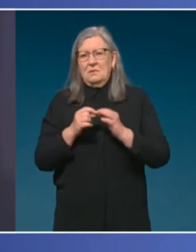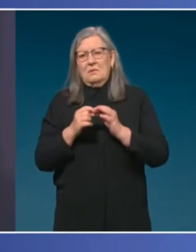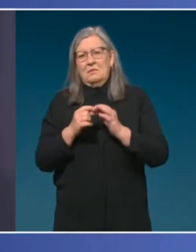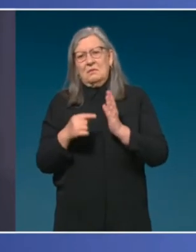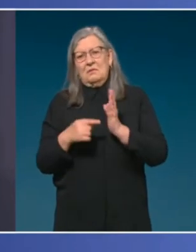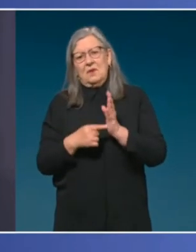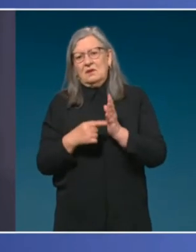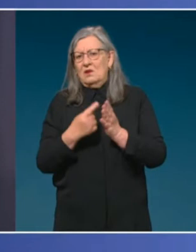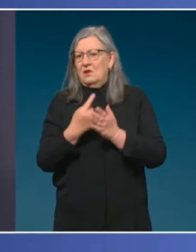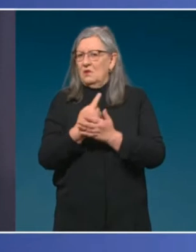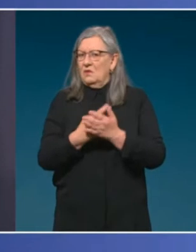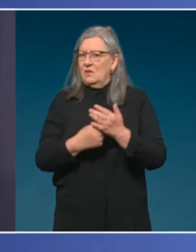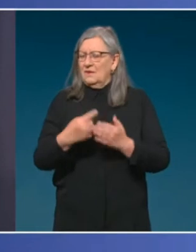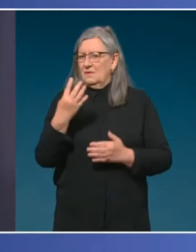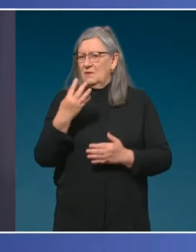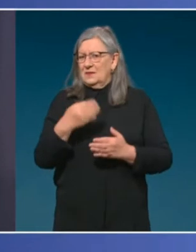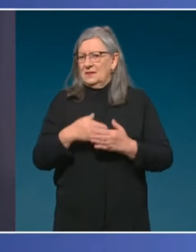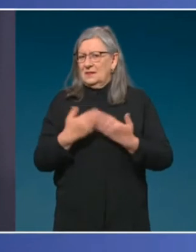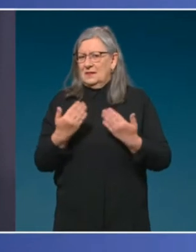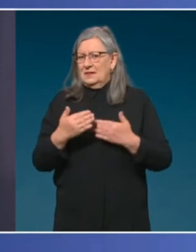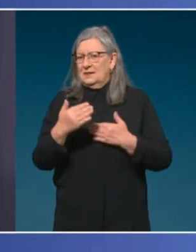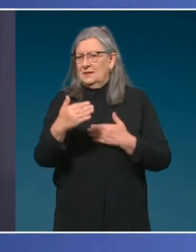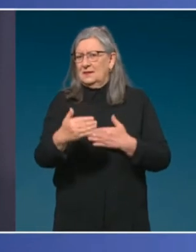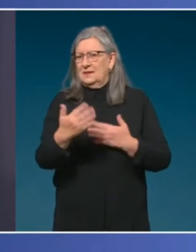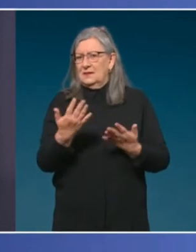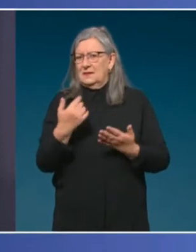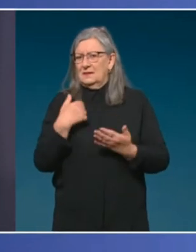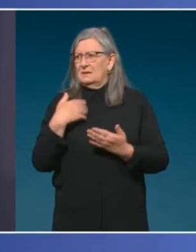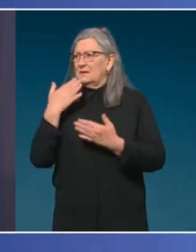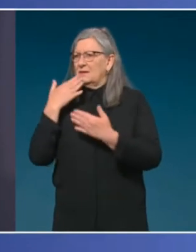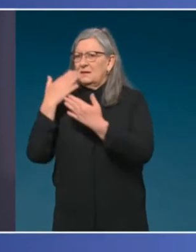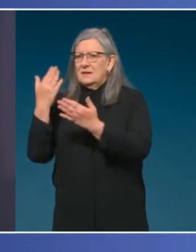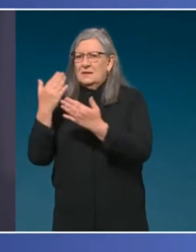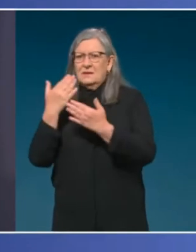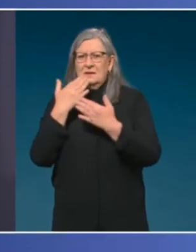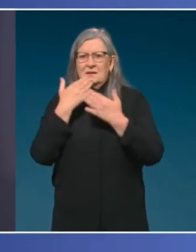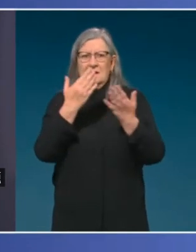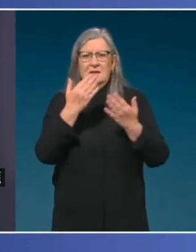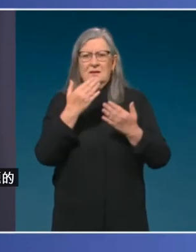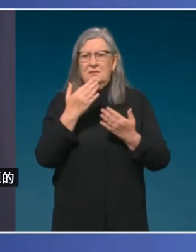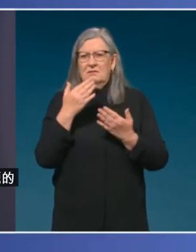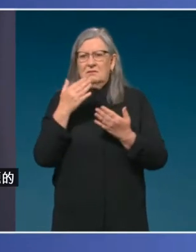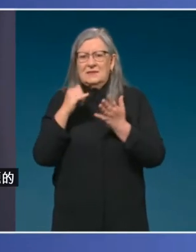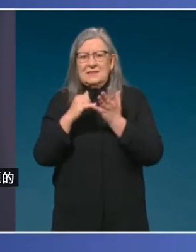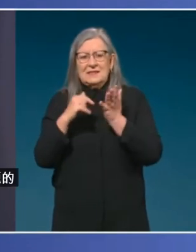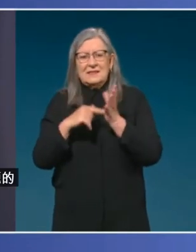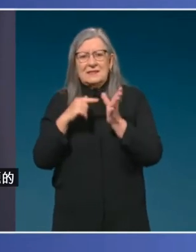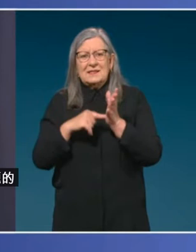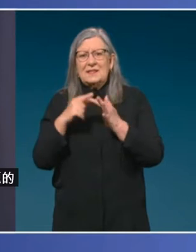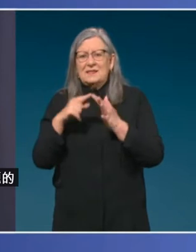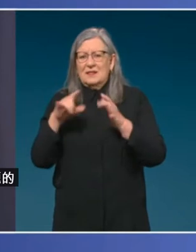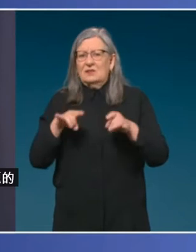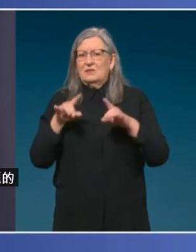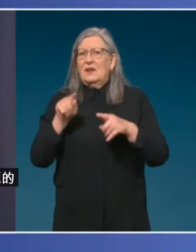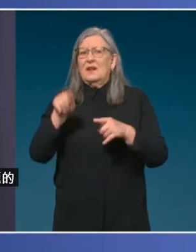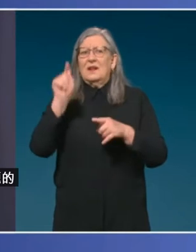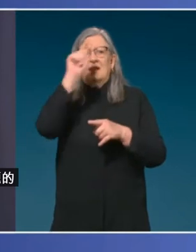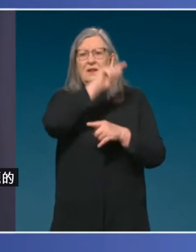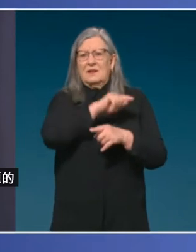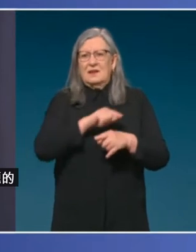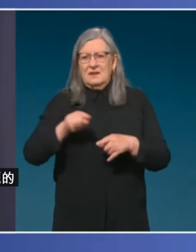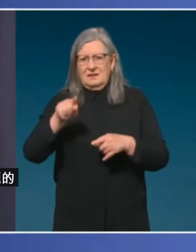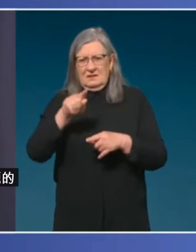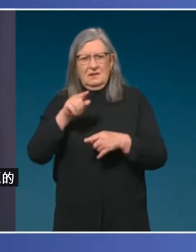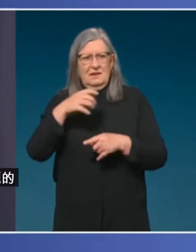the state and territory governments for their response to the issues relating to the Omicron variant. They